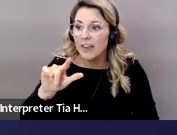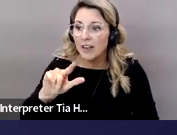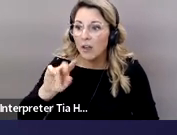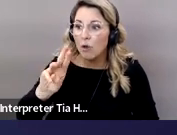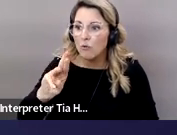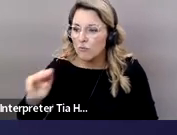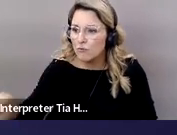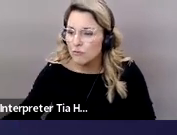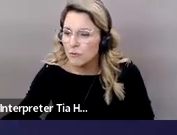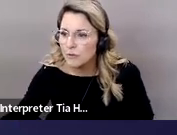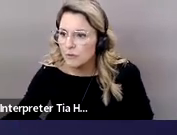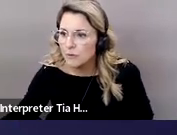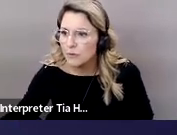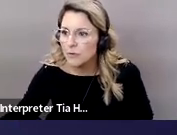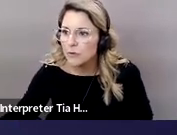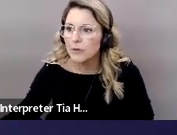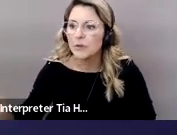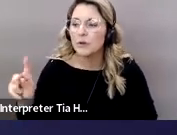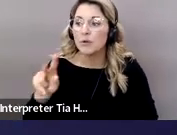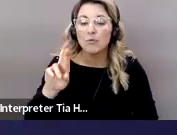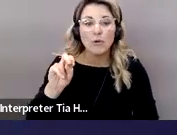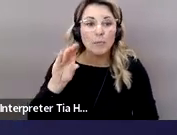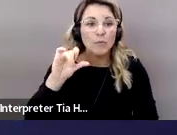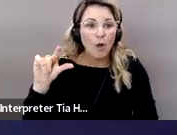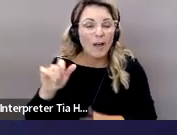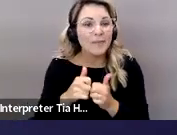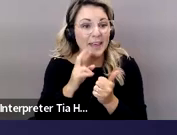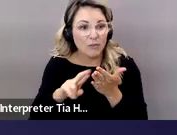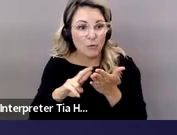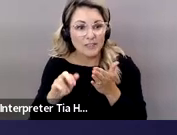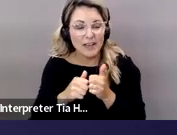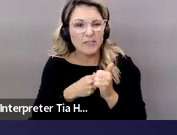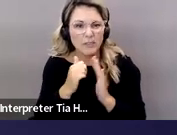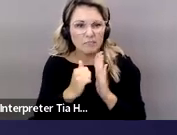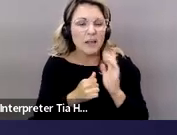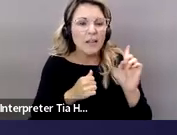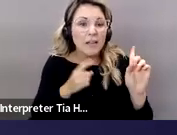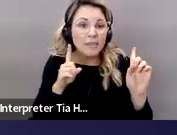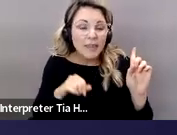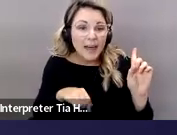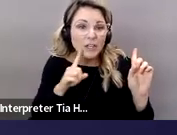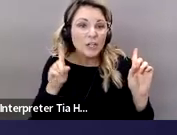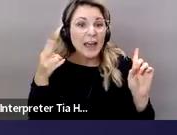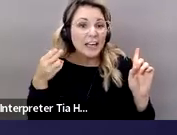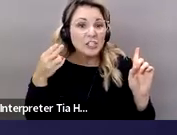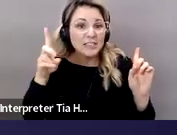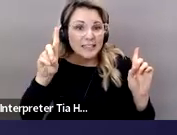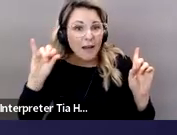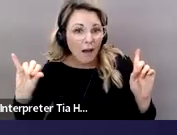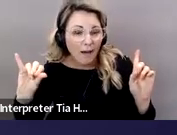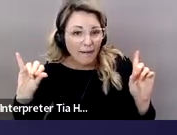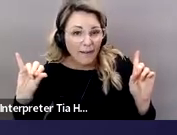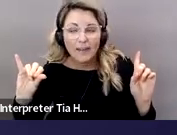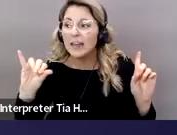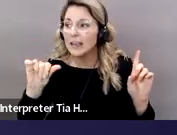counselor education and director of research in the Human Development Institute at the University of